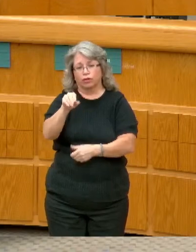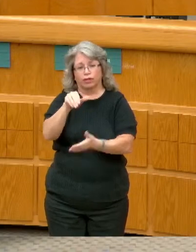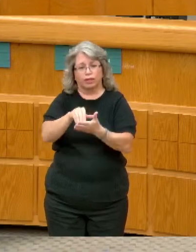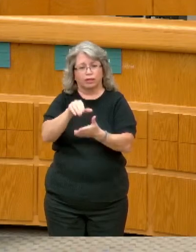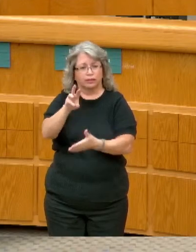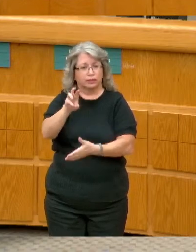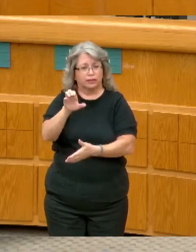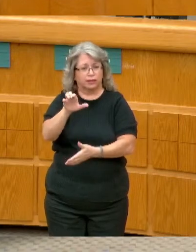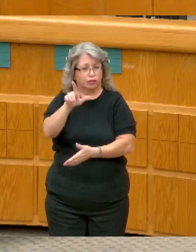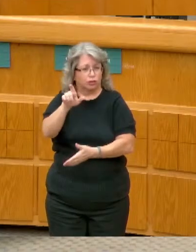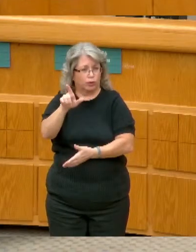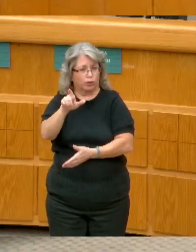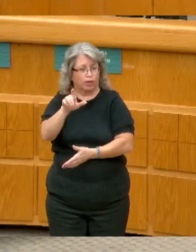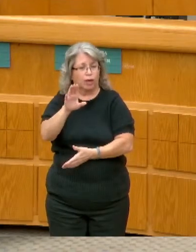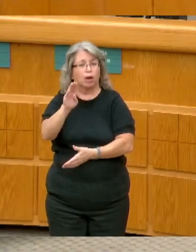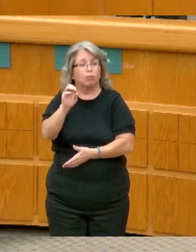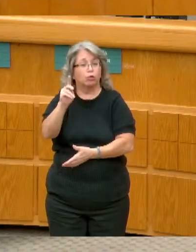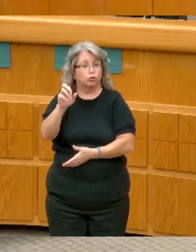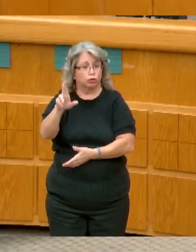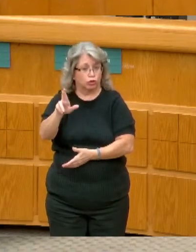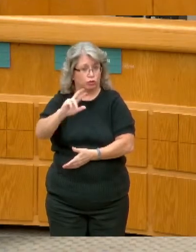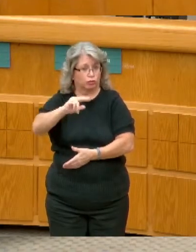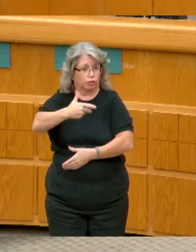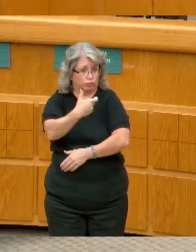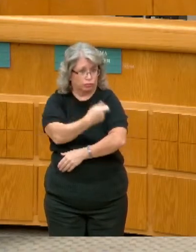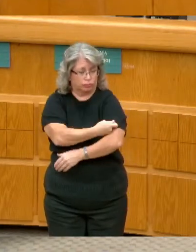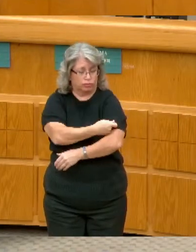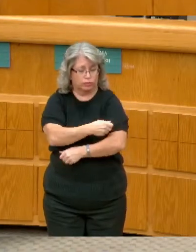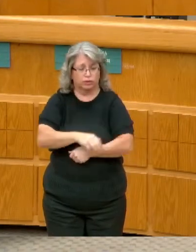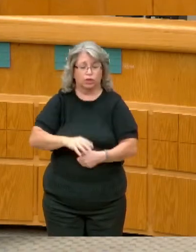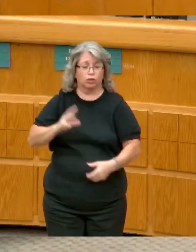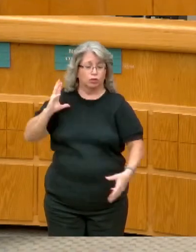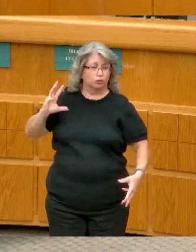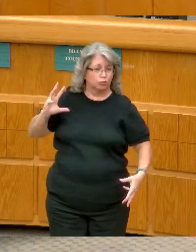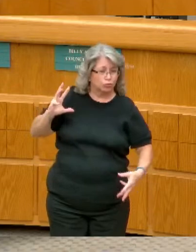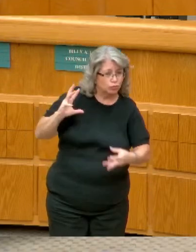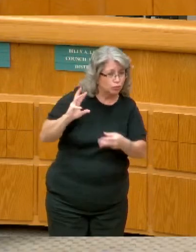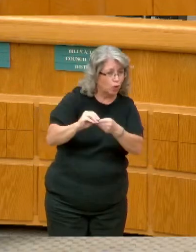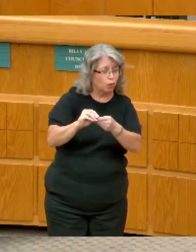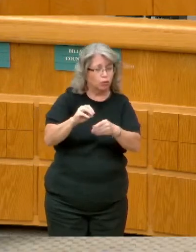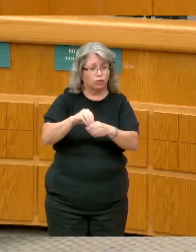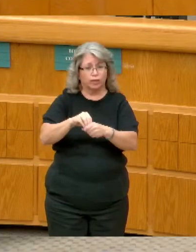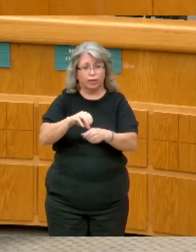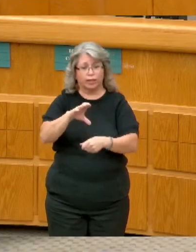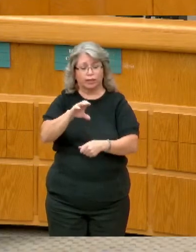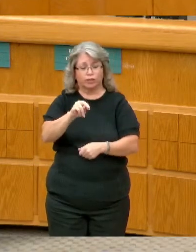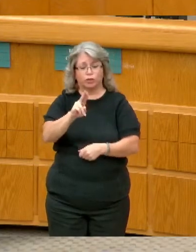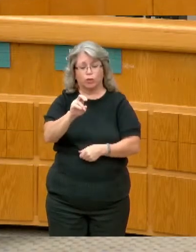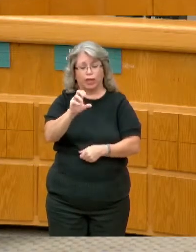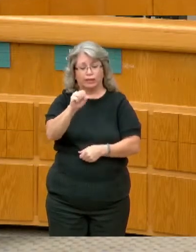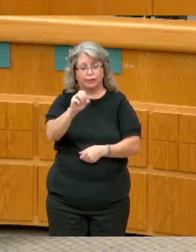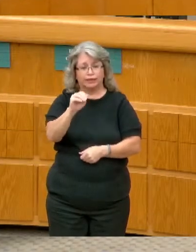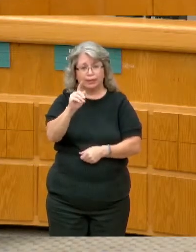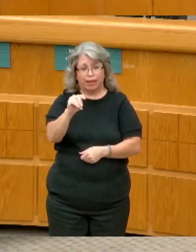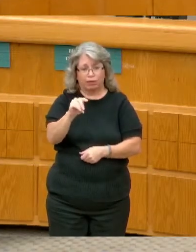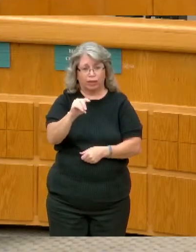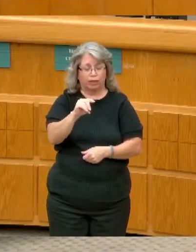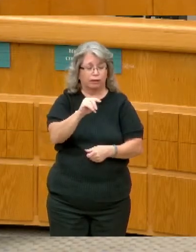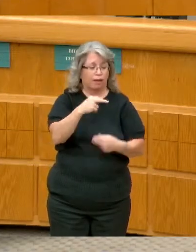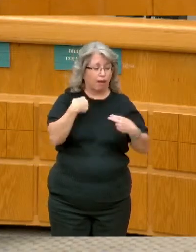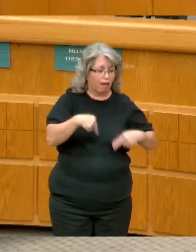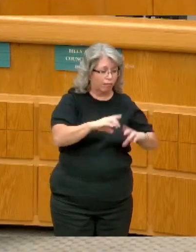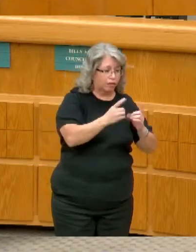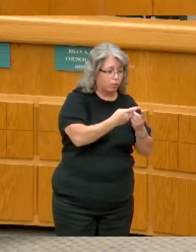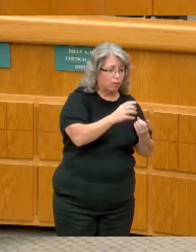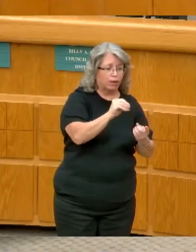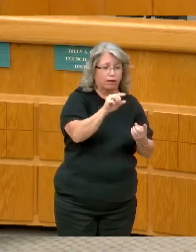30,621 boosters. The total number of COVID vaccines in Nueces County, including the health districts and other providers,